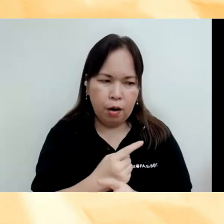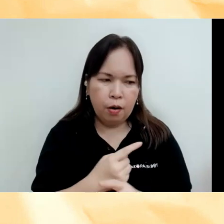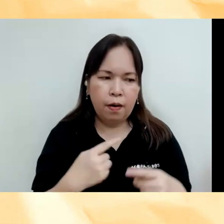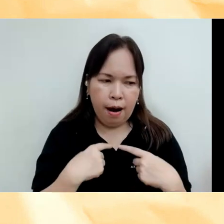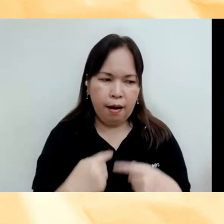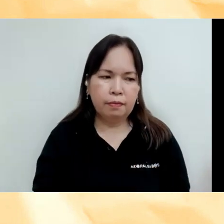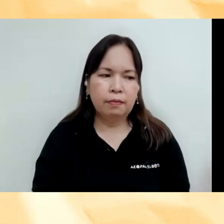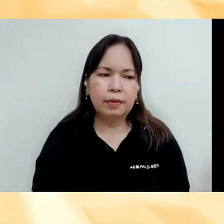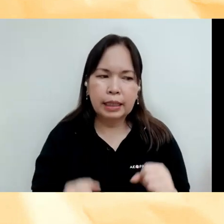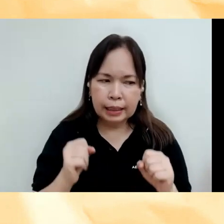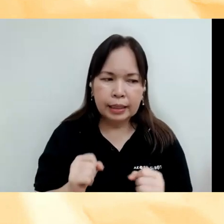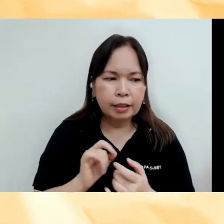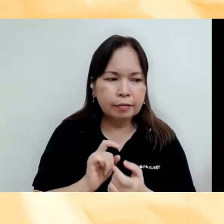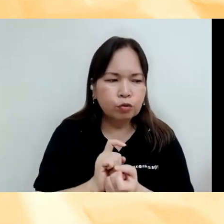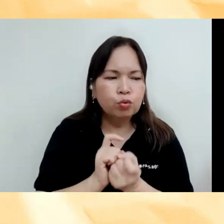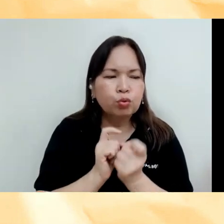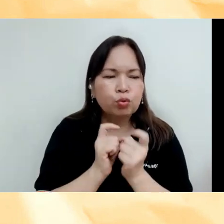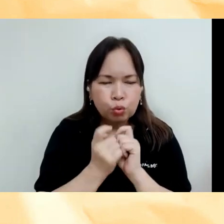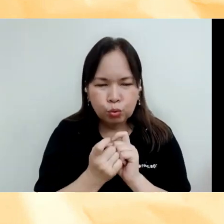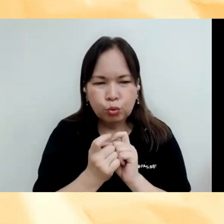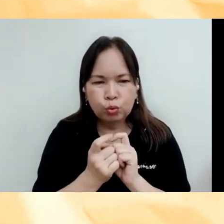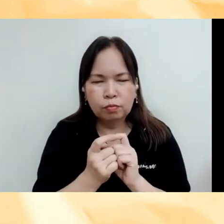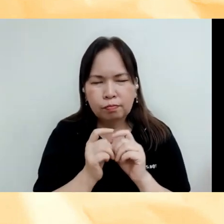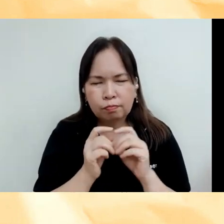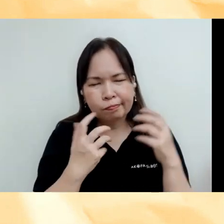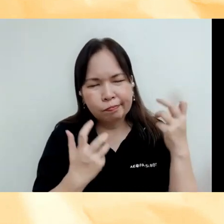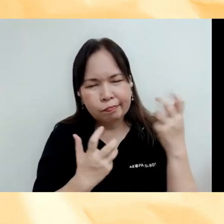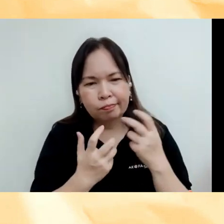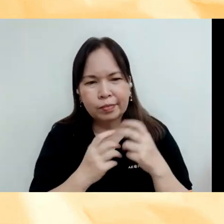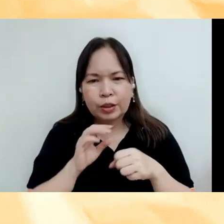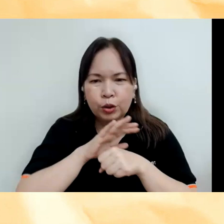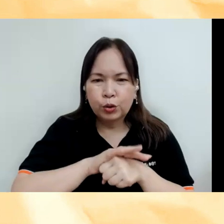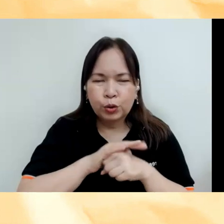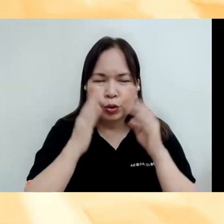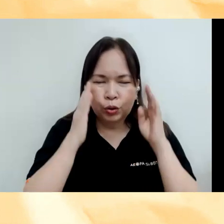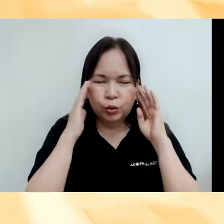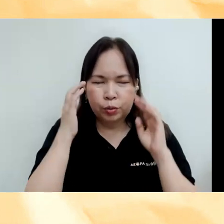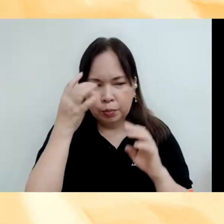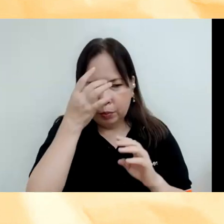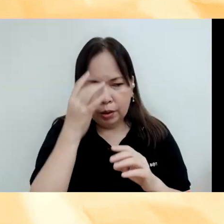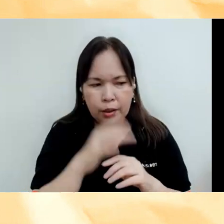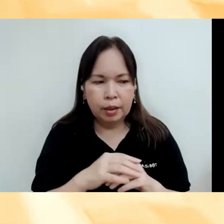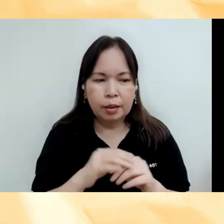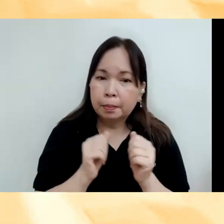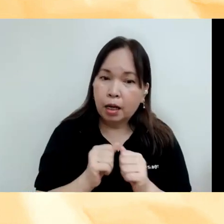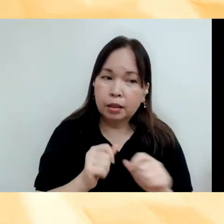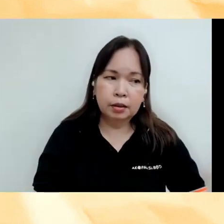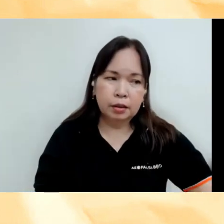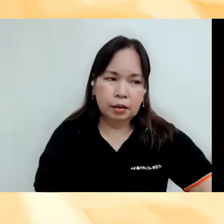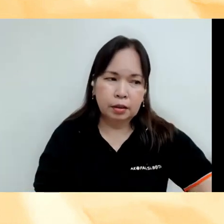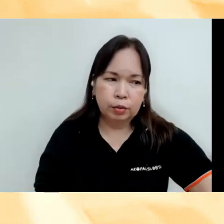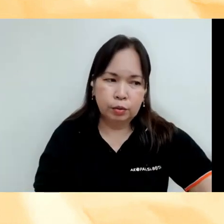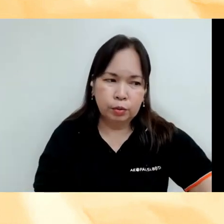can rewire the anxious brain. So, working with the family system is really also